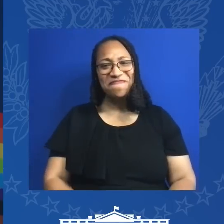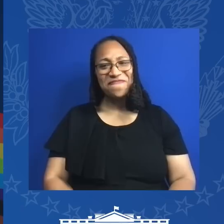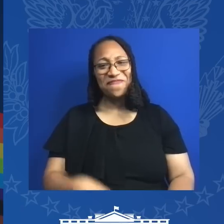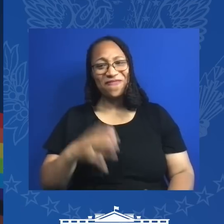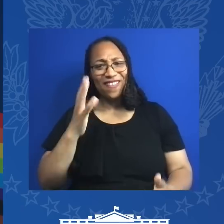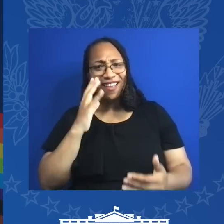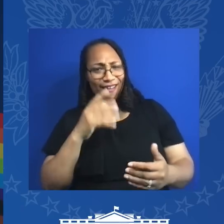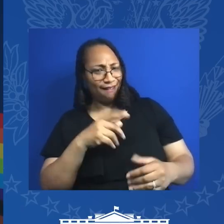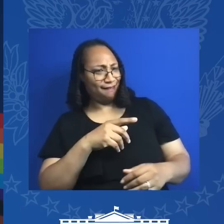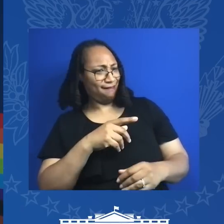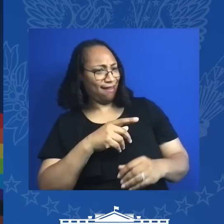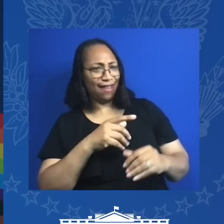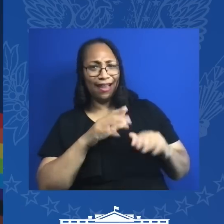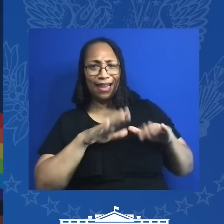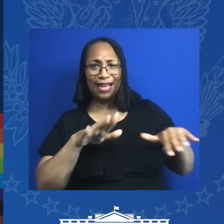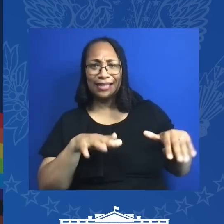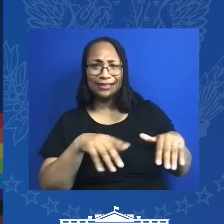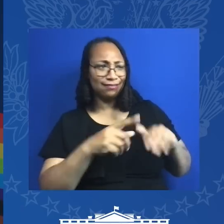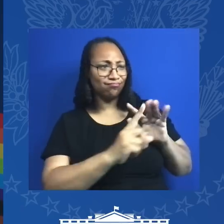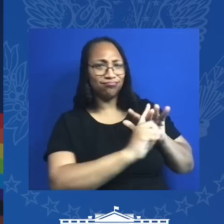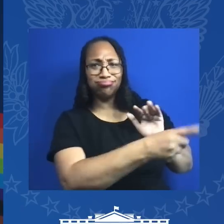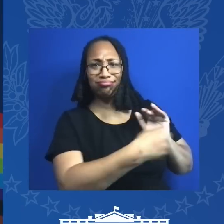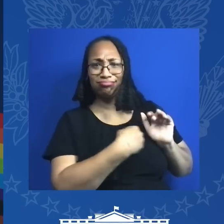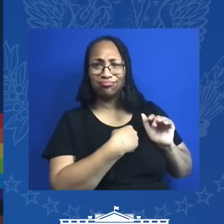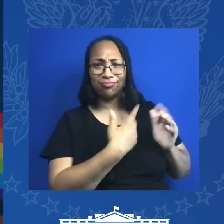that again, man. You're a sprinter. You can. I